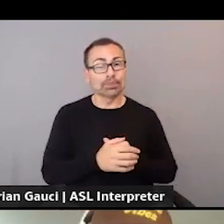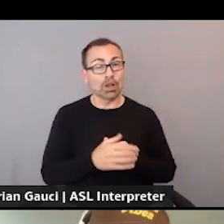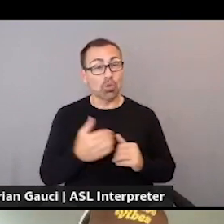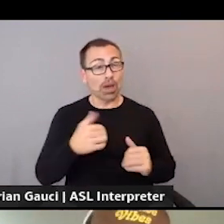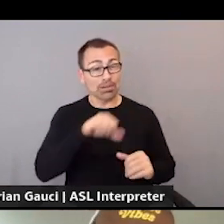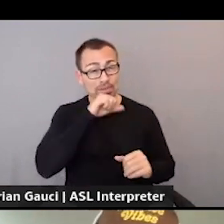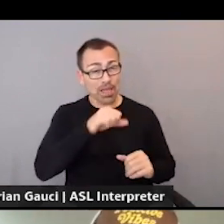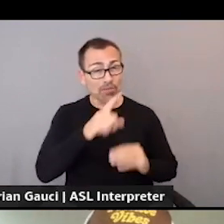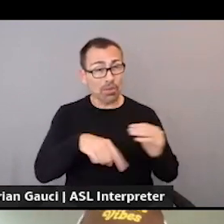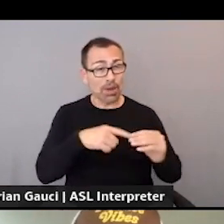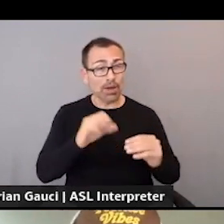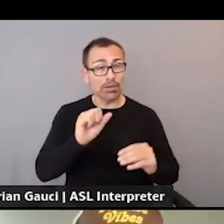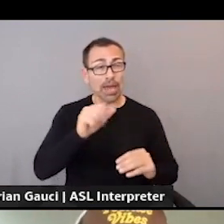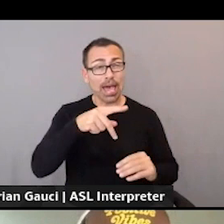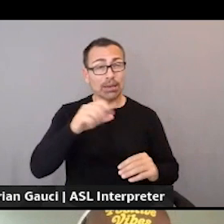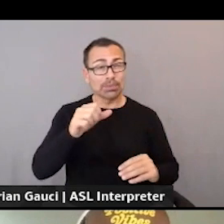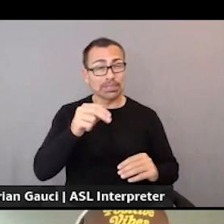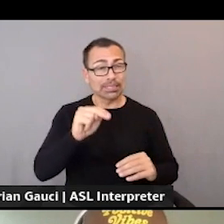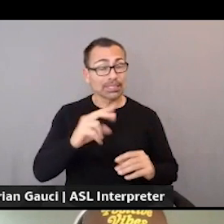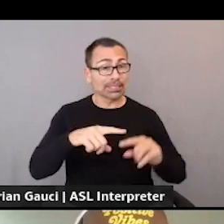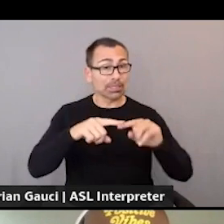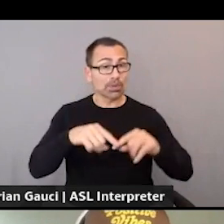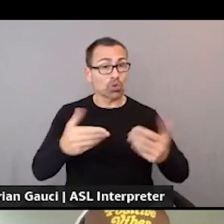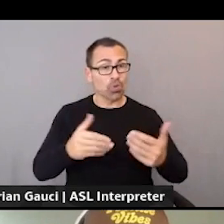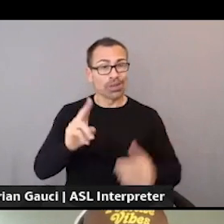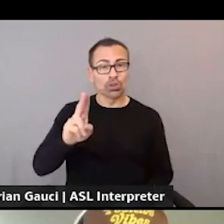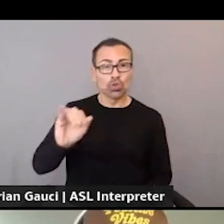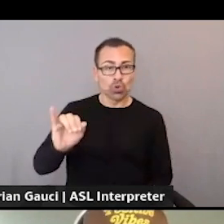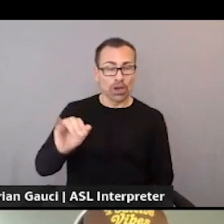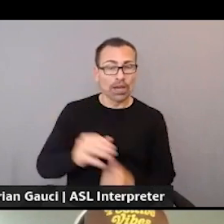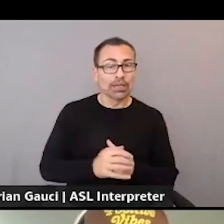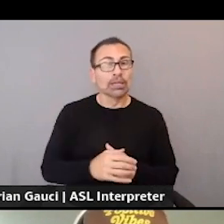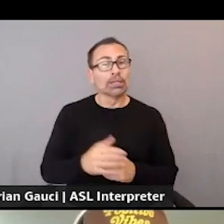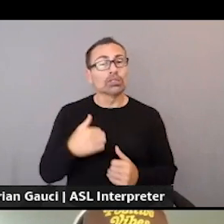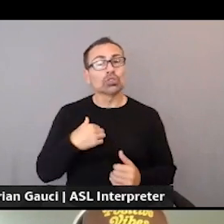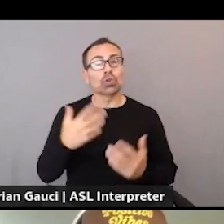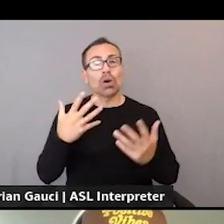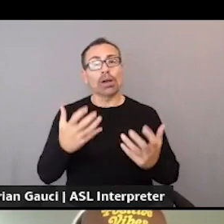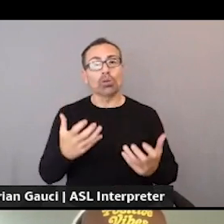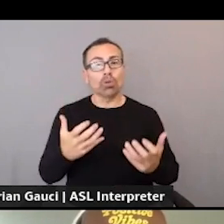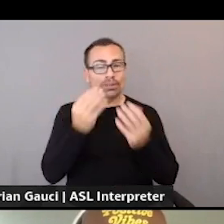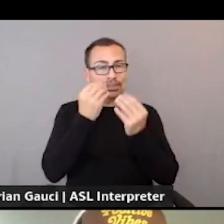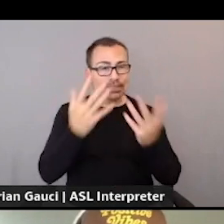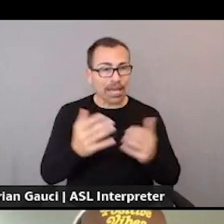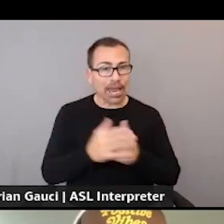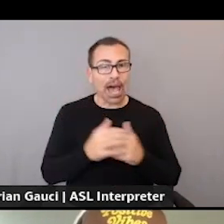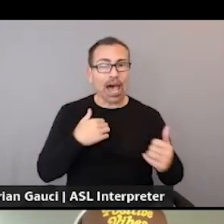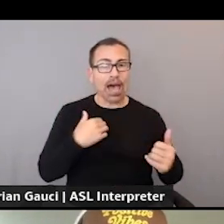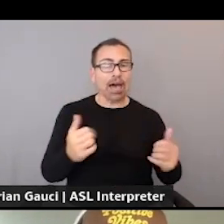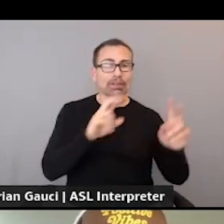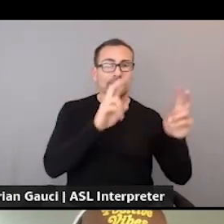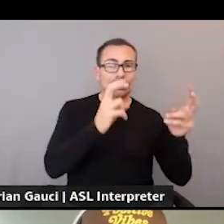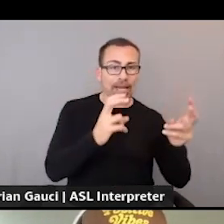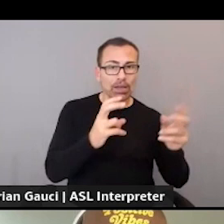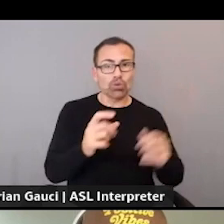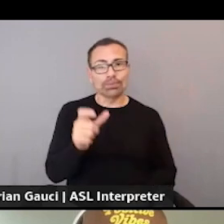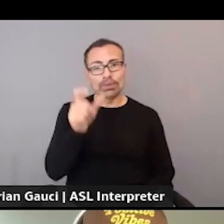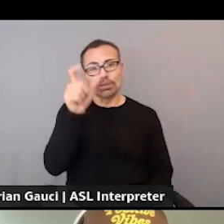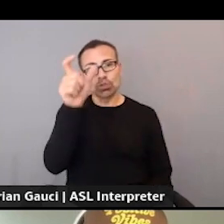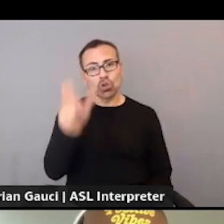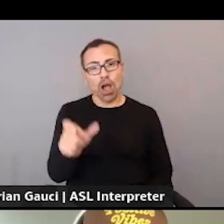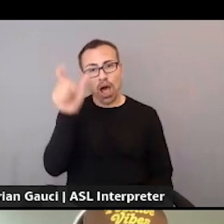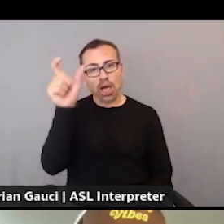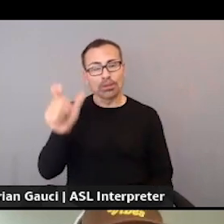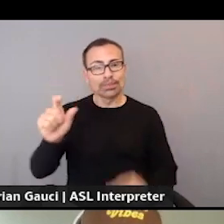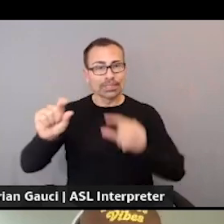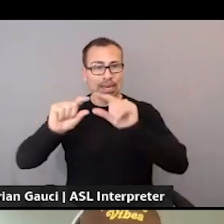driven. I want to persist data. I have a title, columns, row, and then I have a bunch of words inside of my word bank,